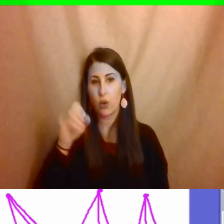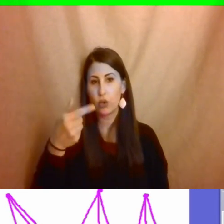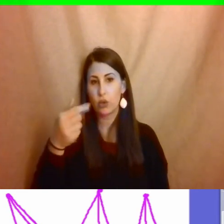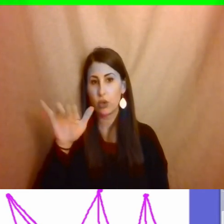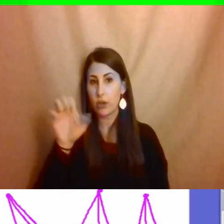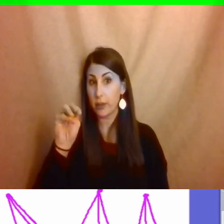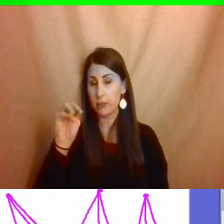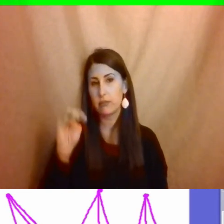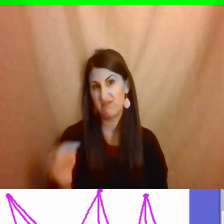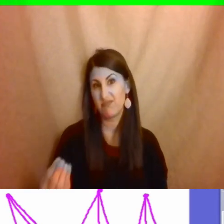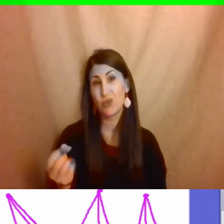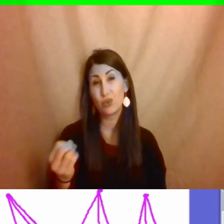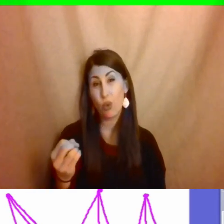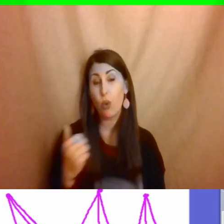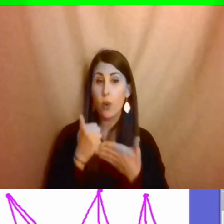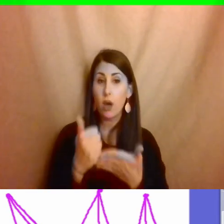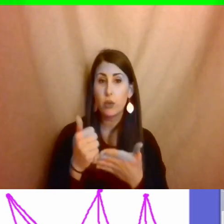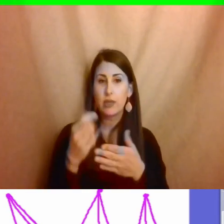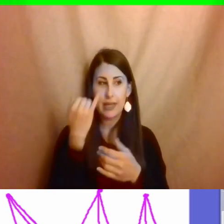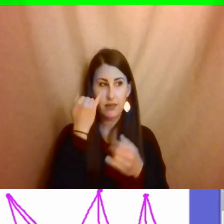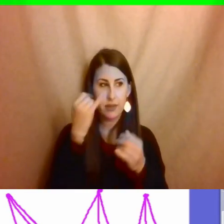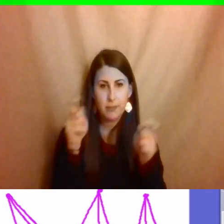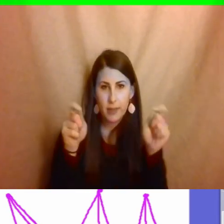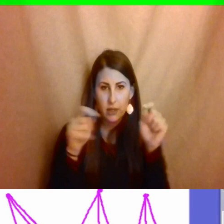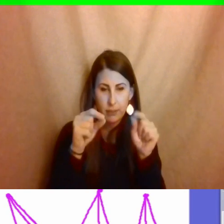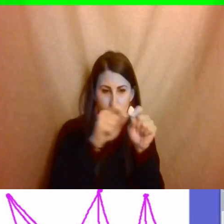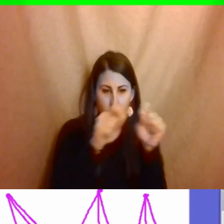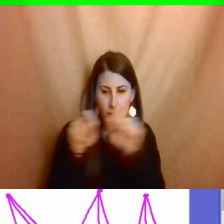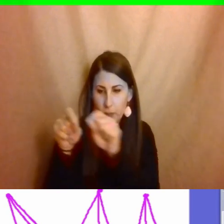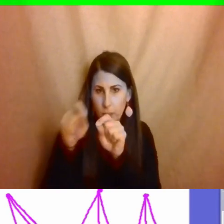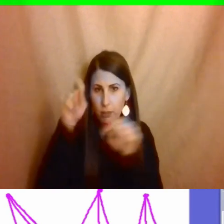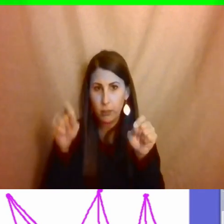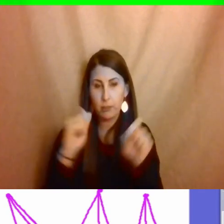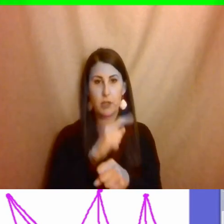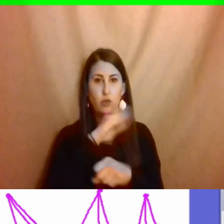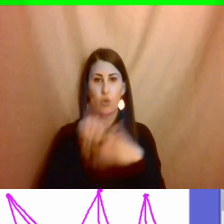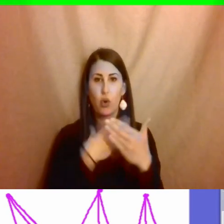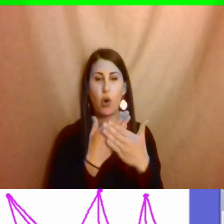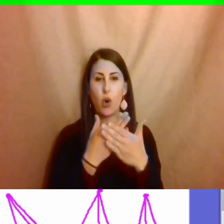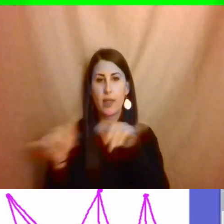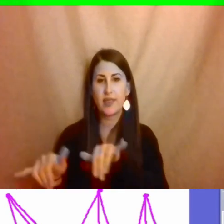little tally marks to show that those are all the same length. And it's just because we're looking at it from the side.